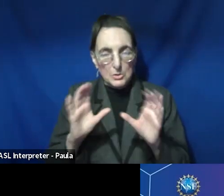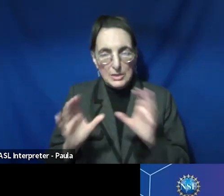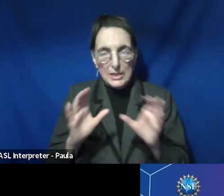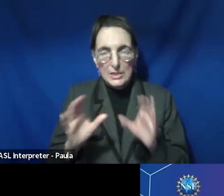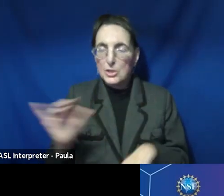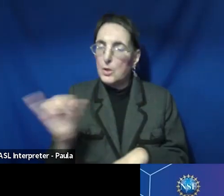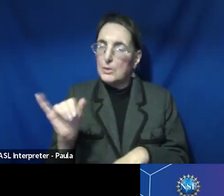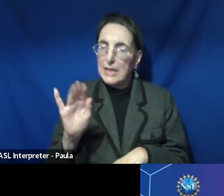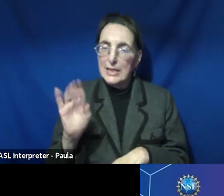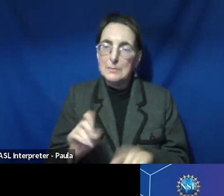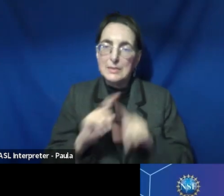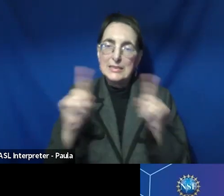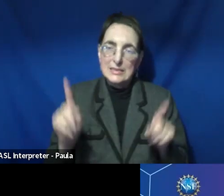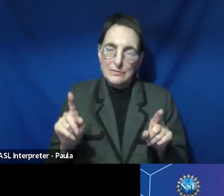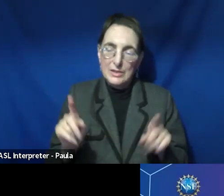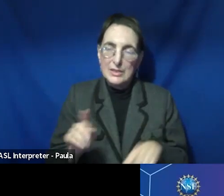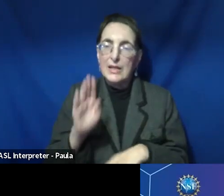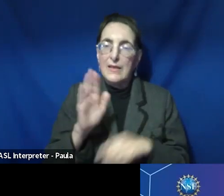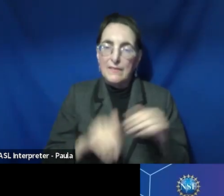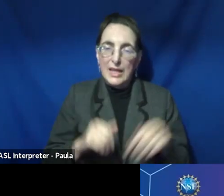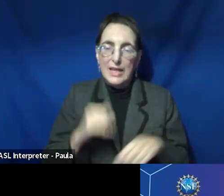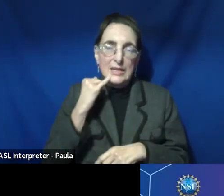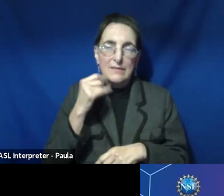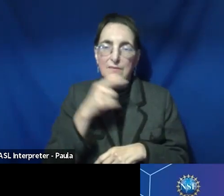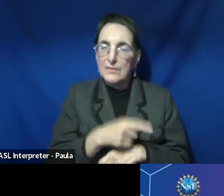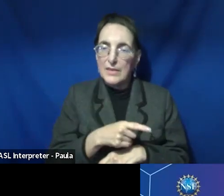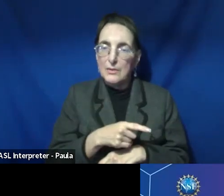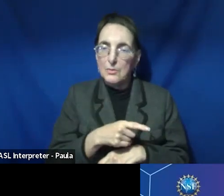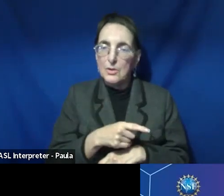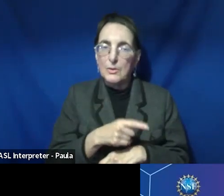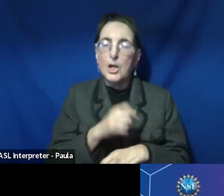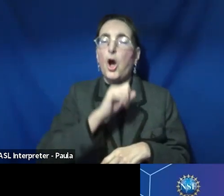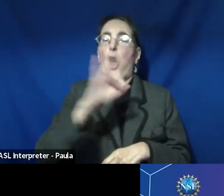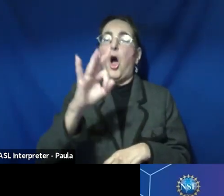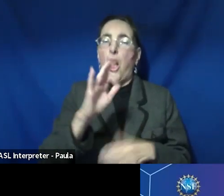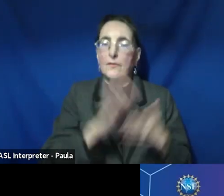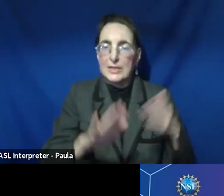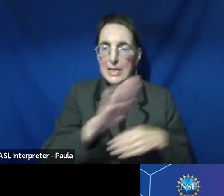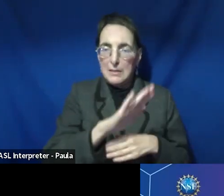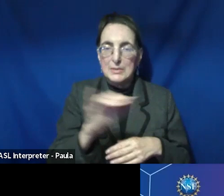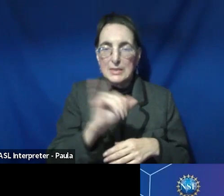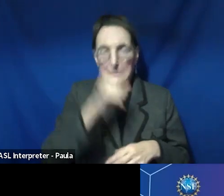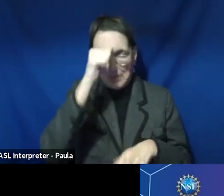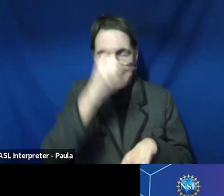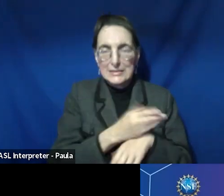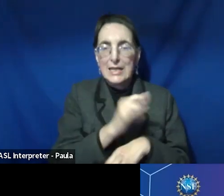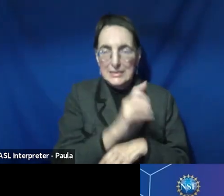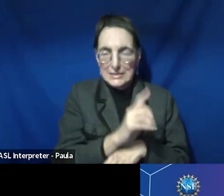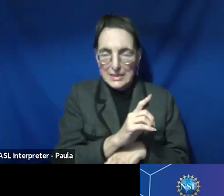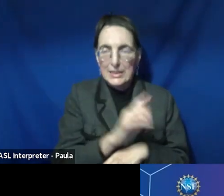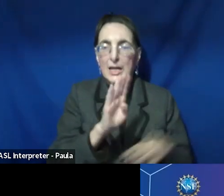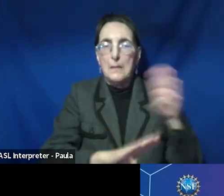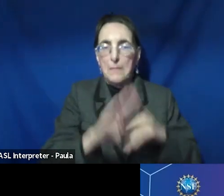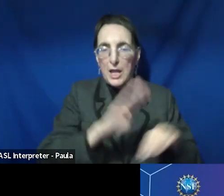very different than what you would be doing if they were going off campus, like my son did, a biology